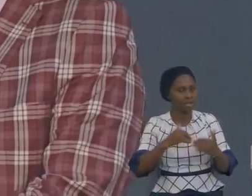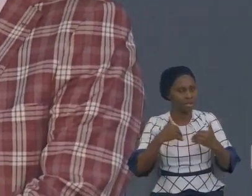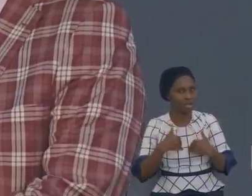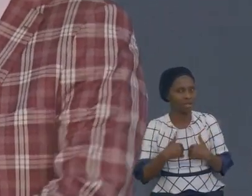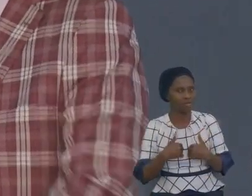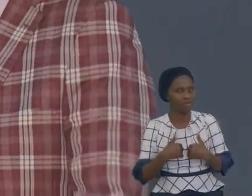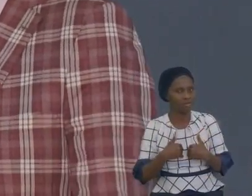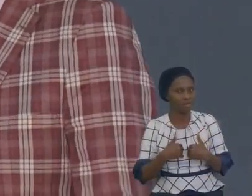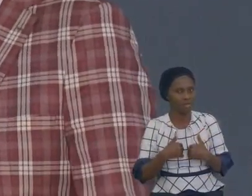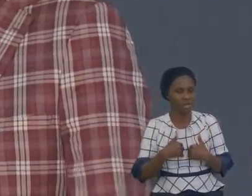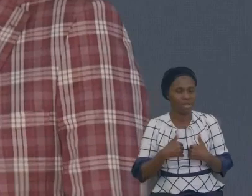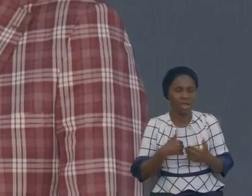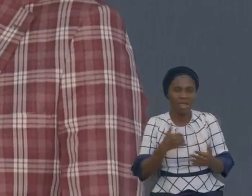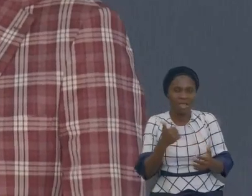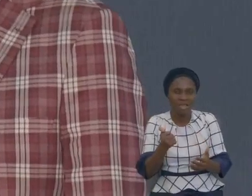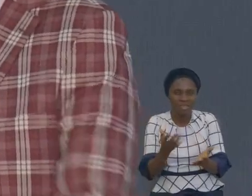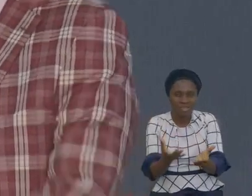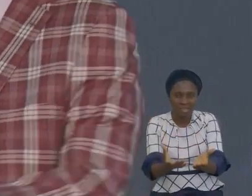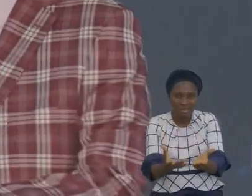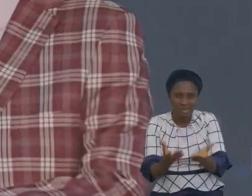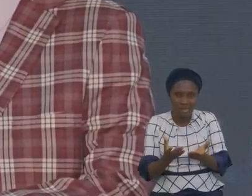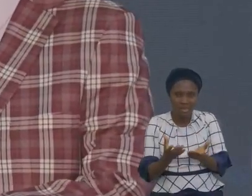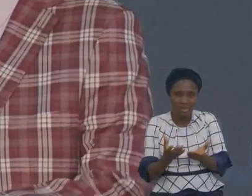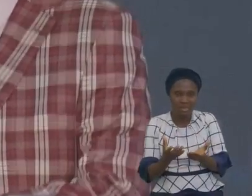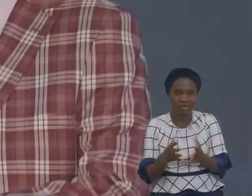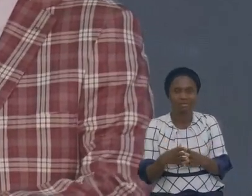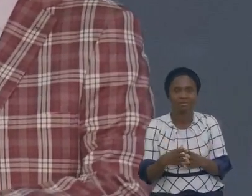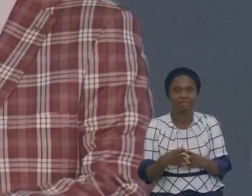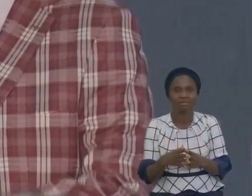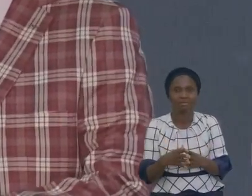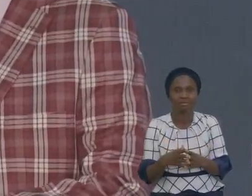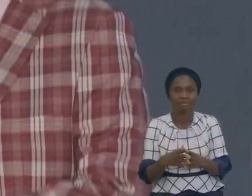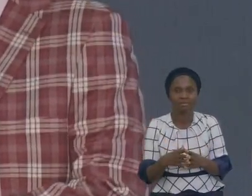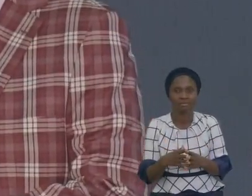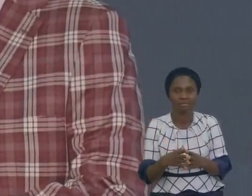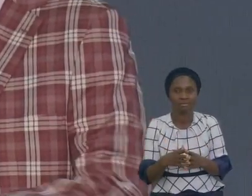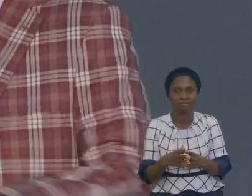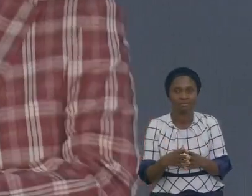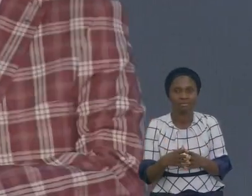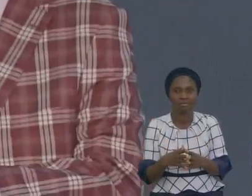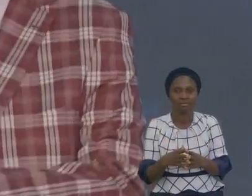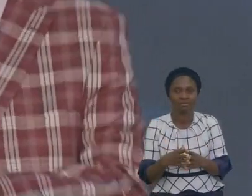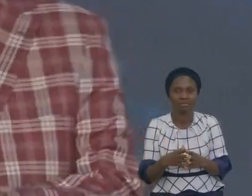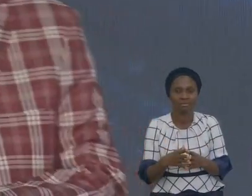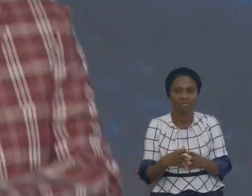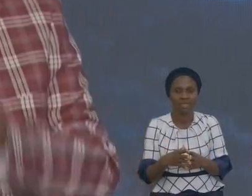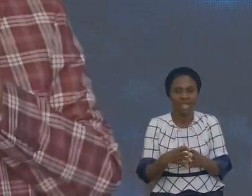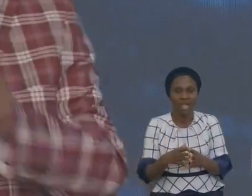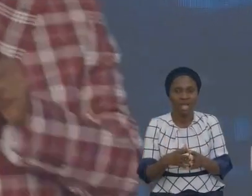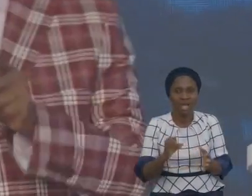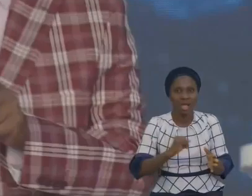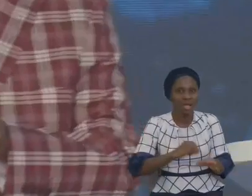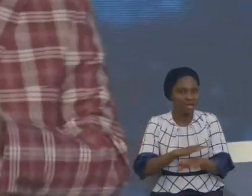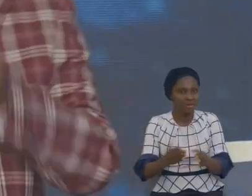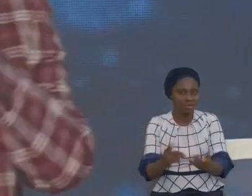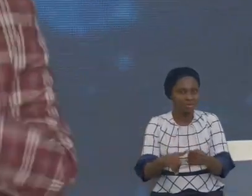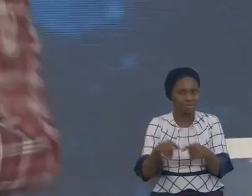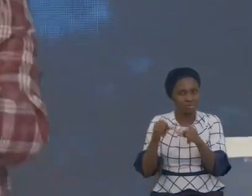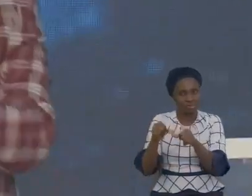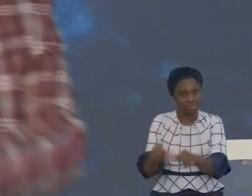I say, I'm not going to remain at that level of despair and discouragement on my life. I have